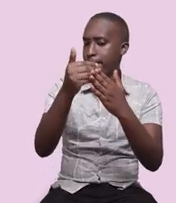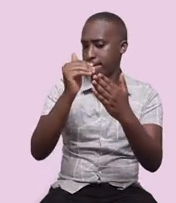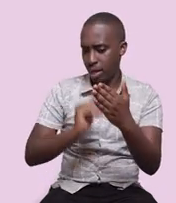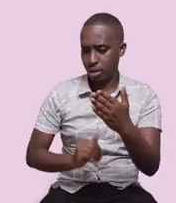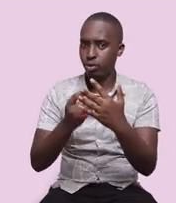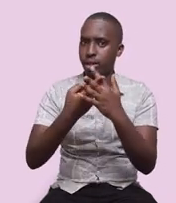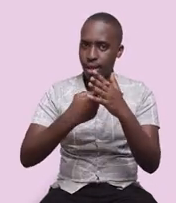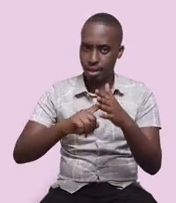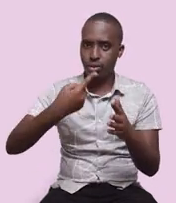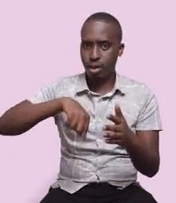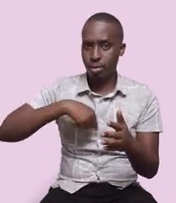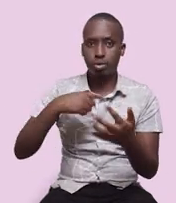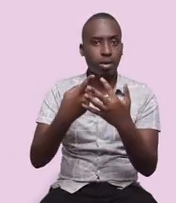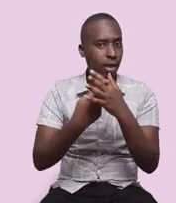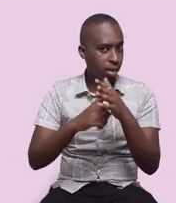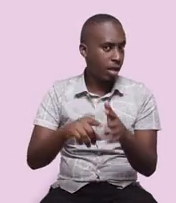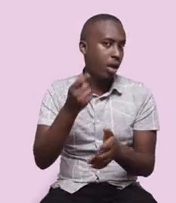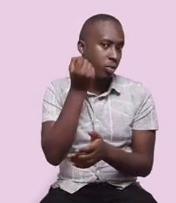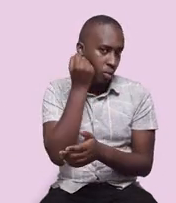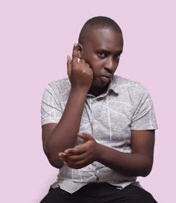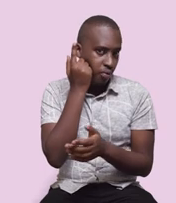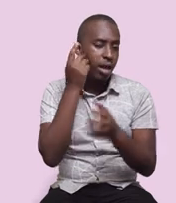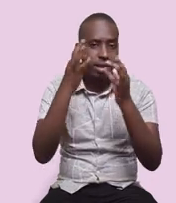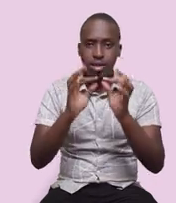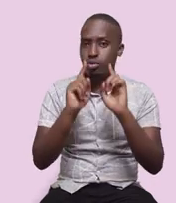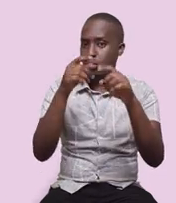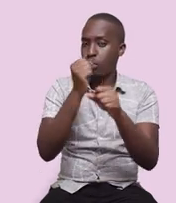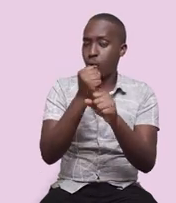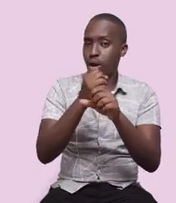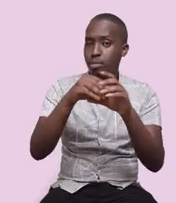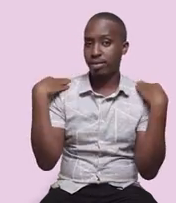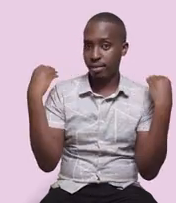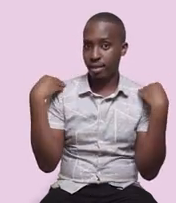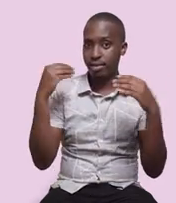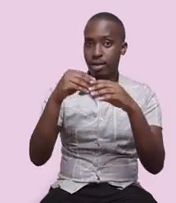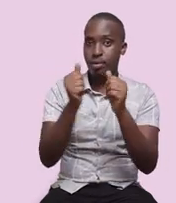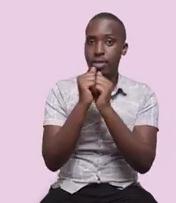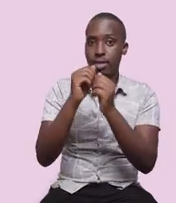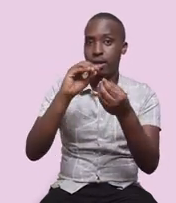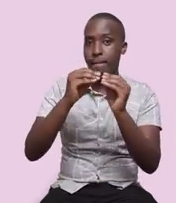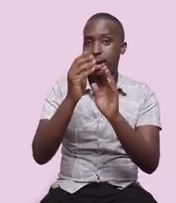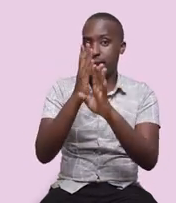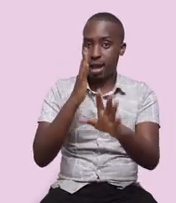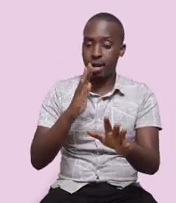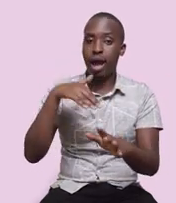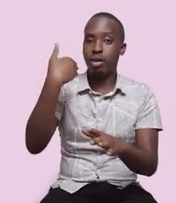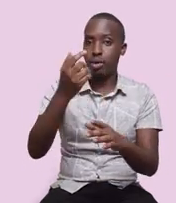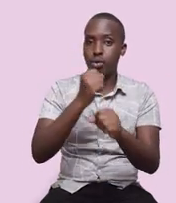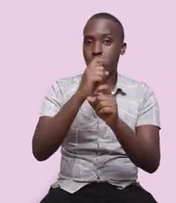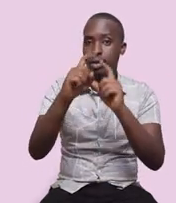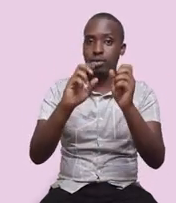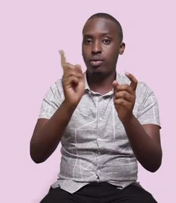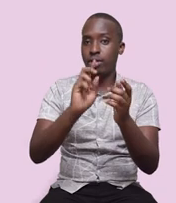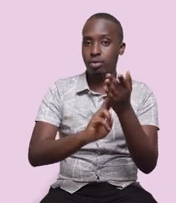beginning, we will start by understanding the concept, then exercise, and then test without the